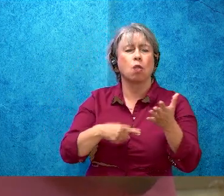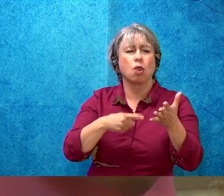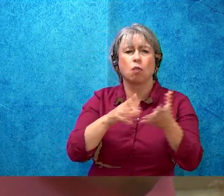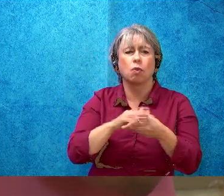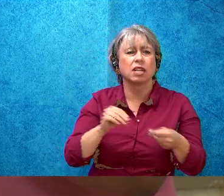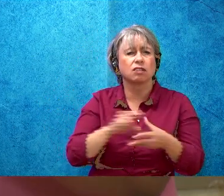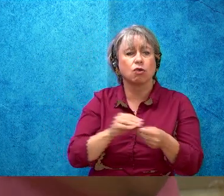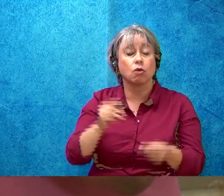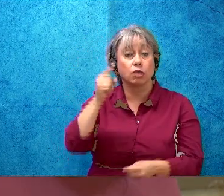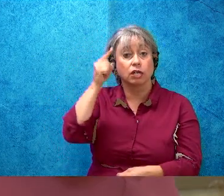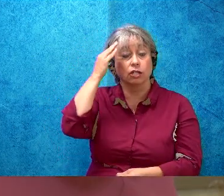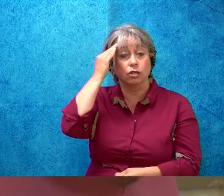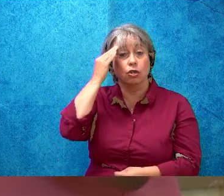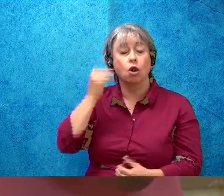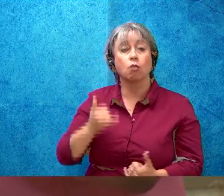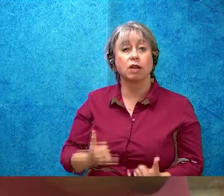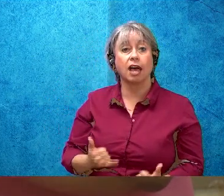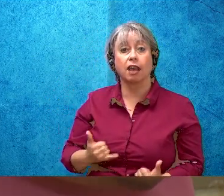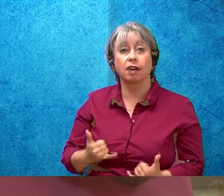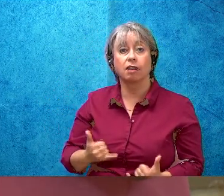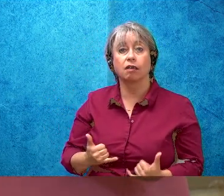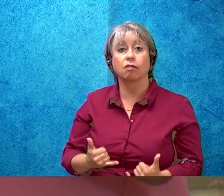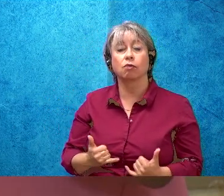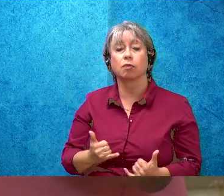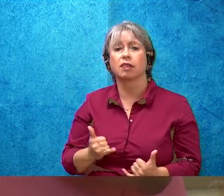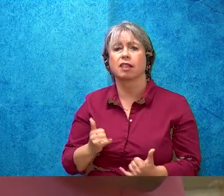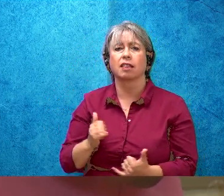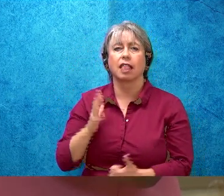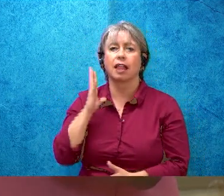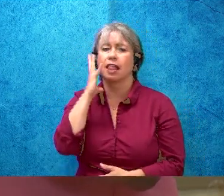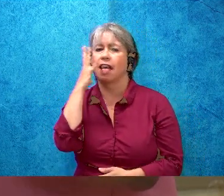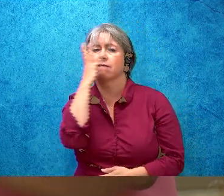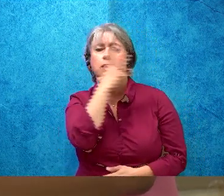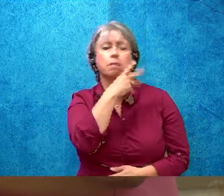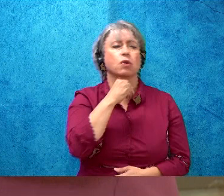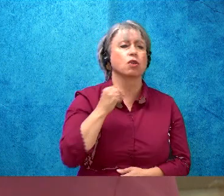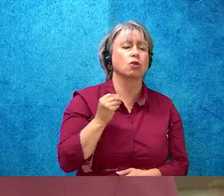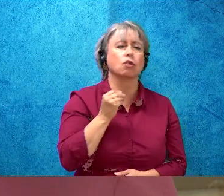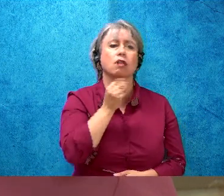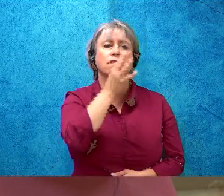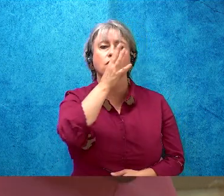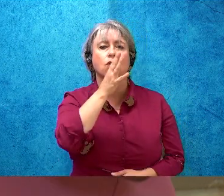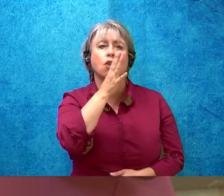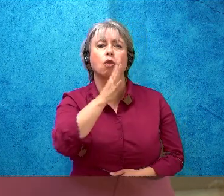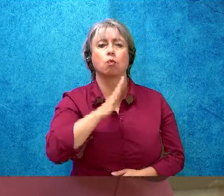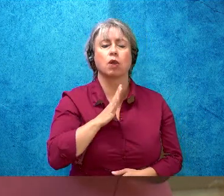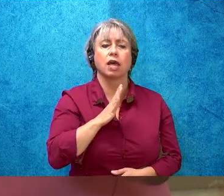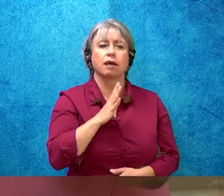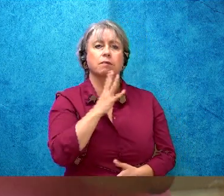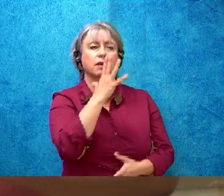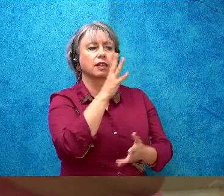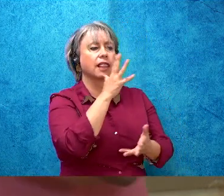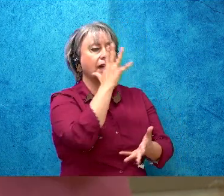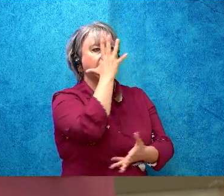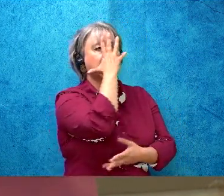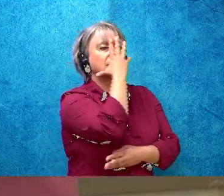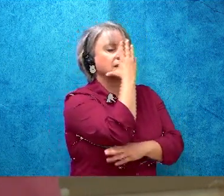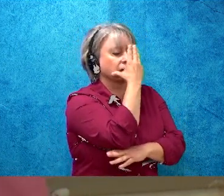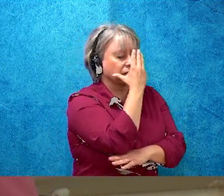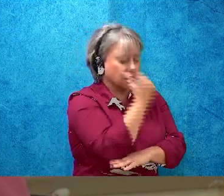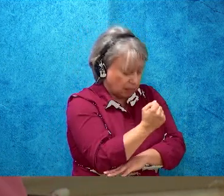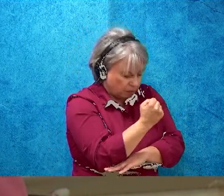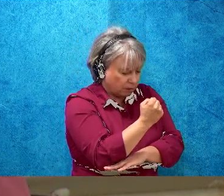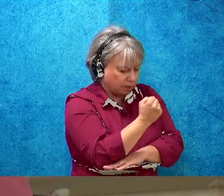know, okay, that have a beautiful woman who falls into a deep sleep and has to